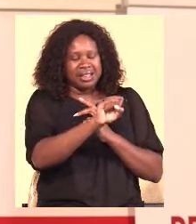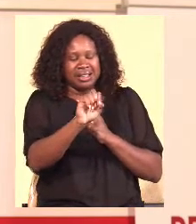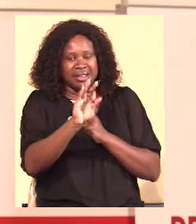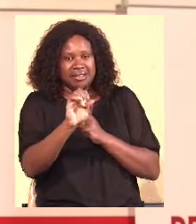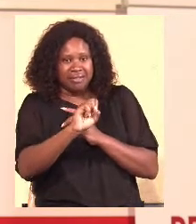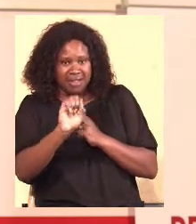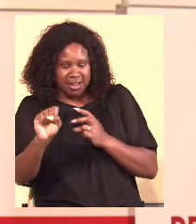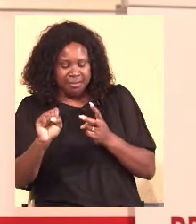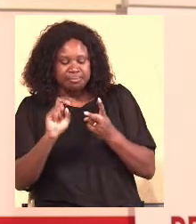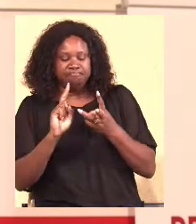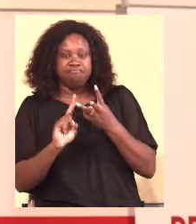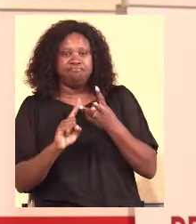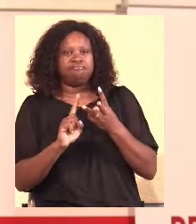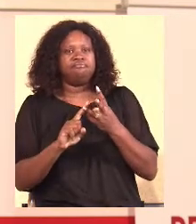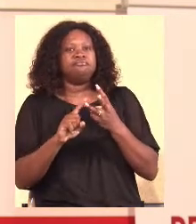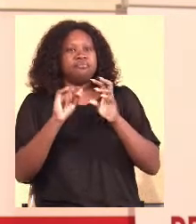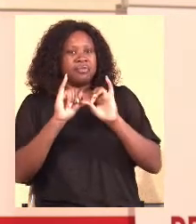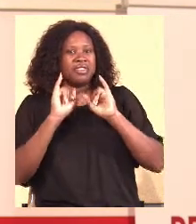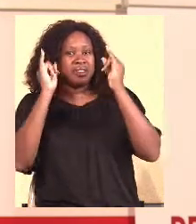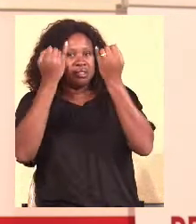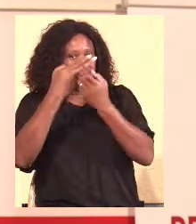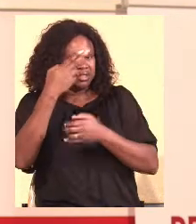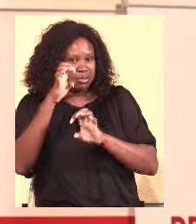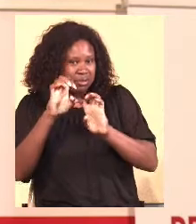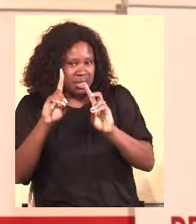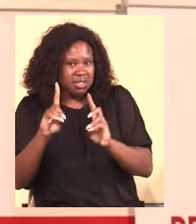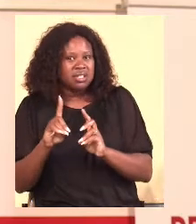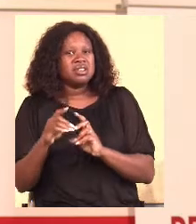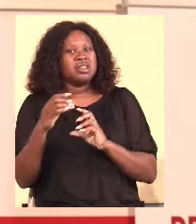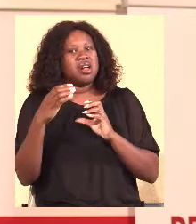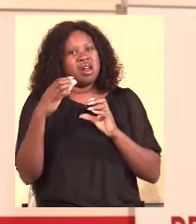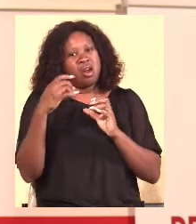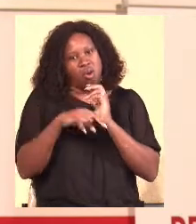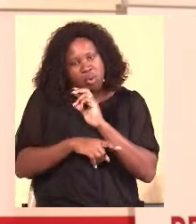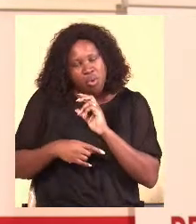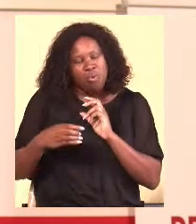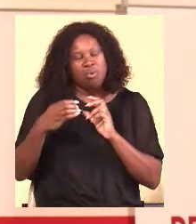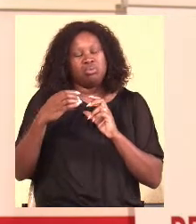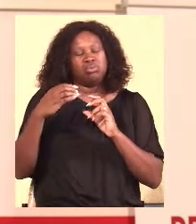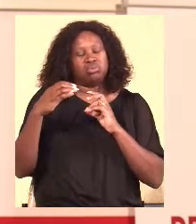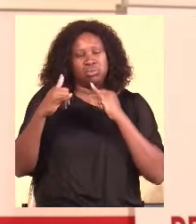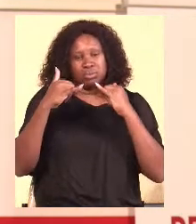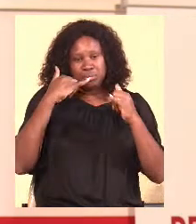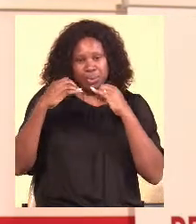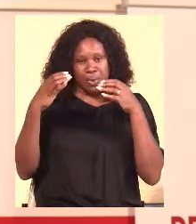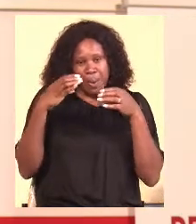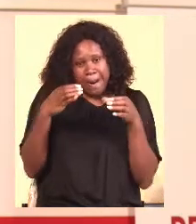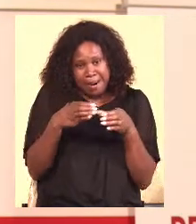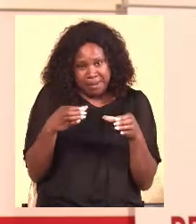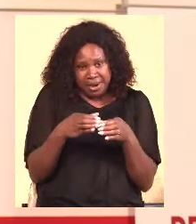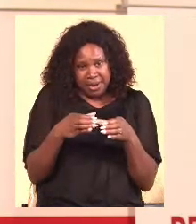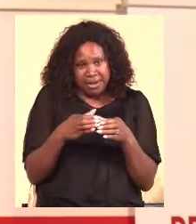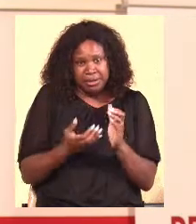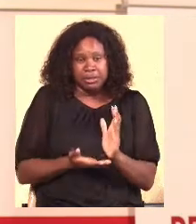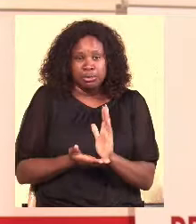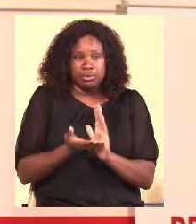in higher education, as well as the telecommunication companies, will be accelerated to